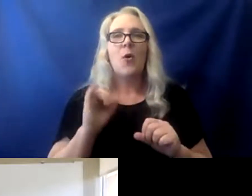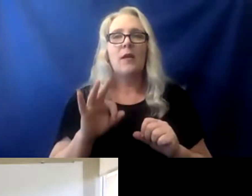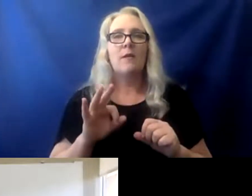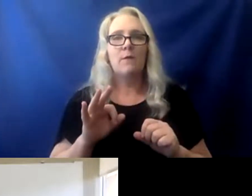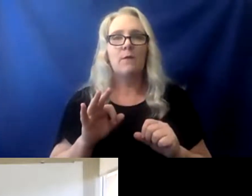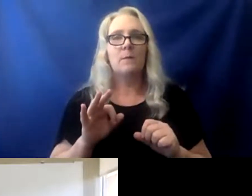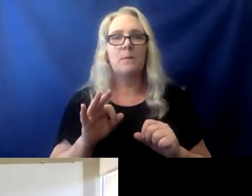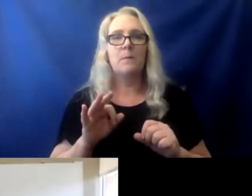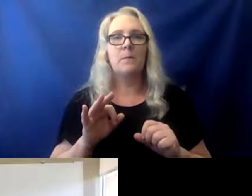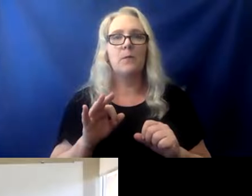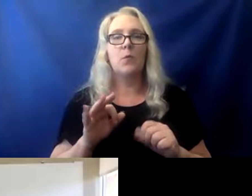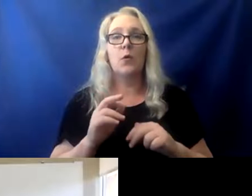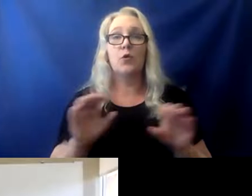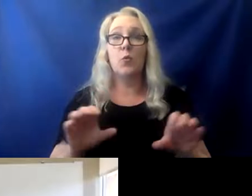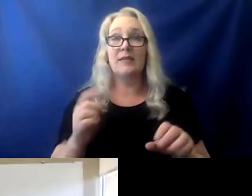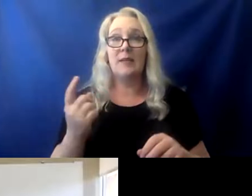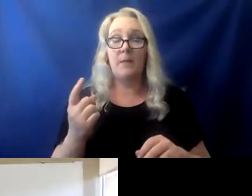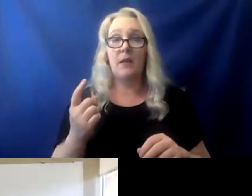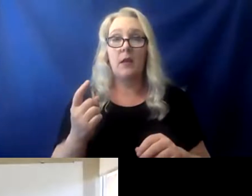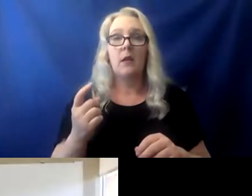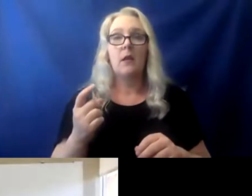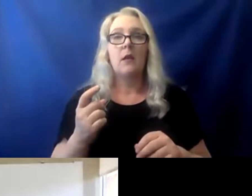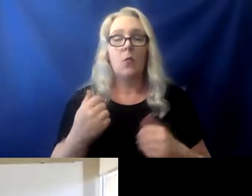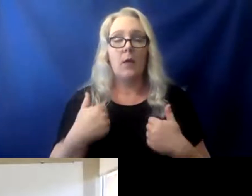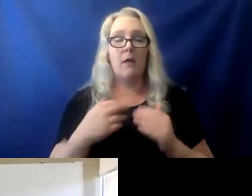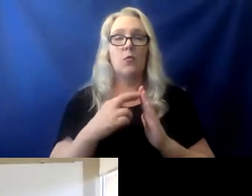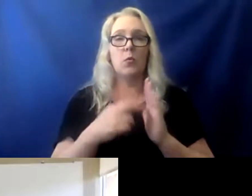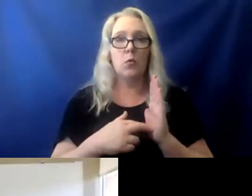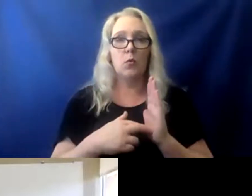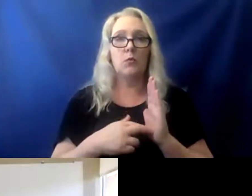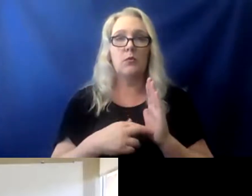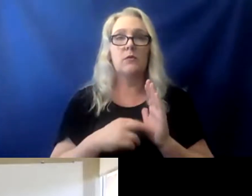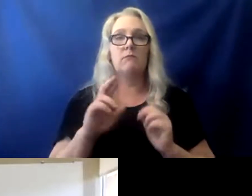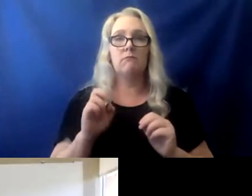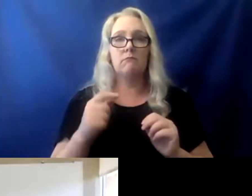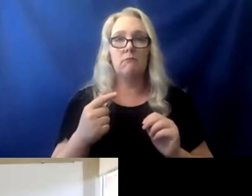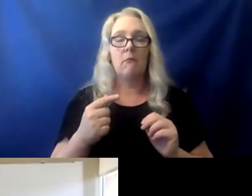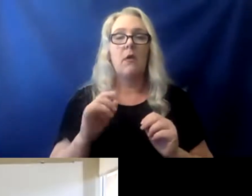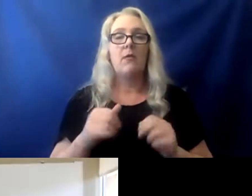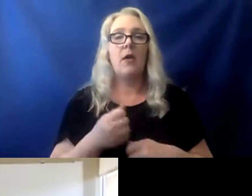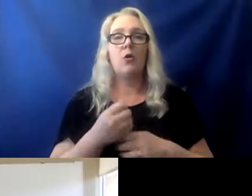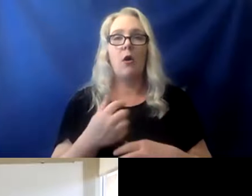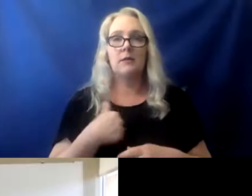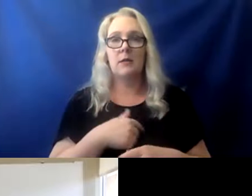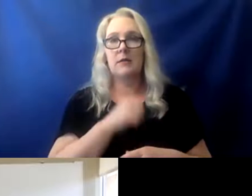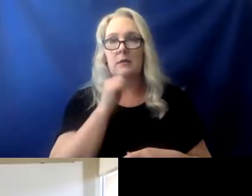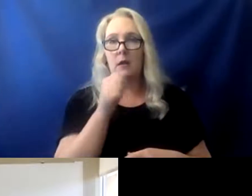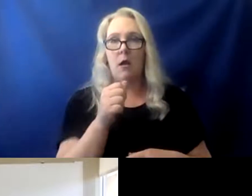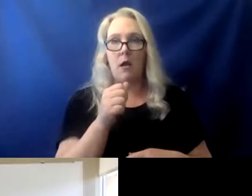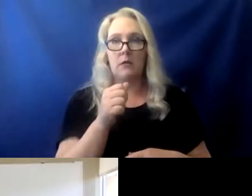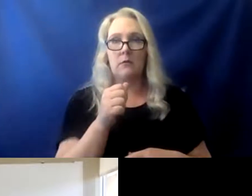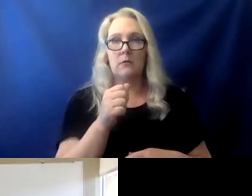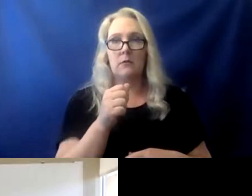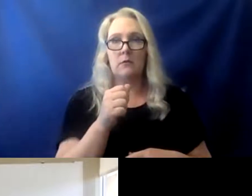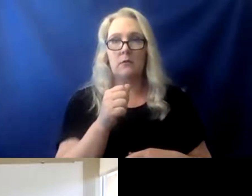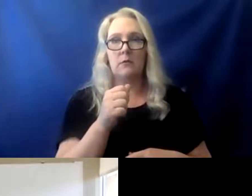but unbeknown to us, there are other rules and regulations that cause us not to fully, but what we're creating to